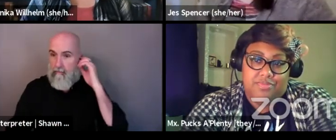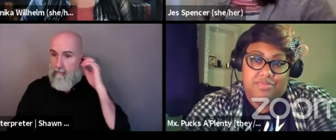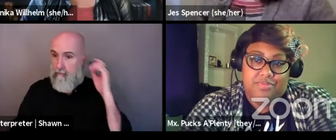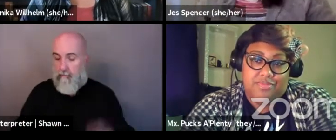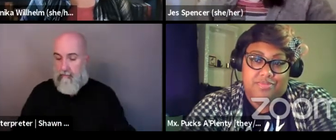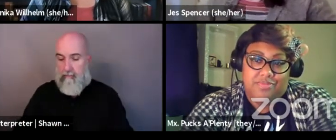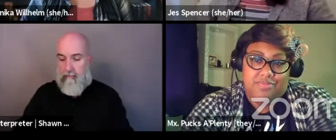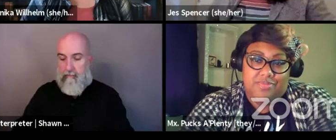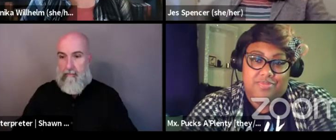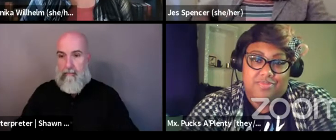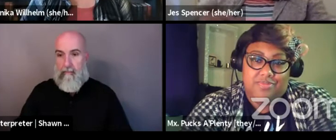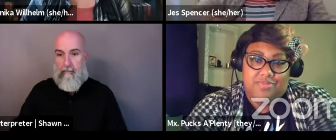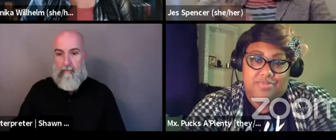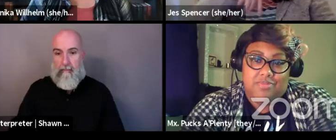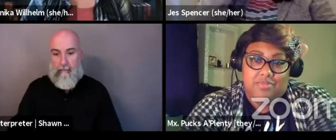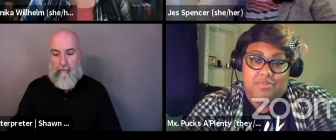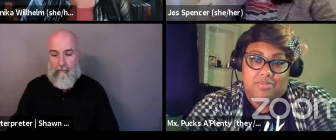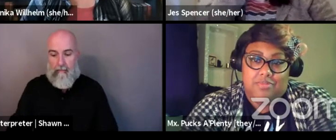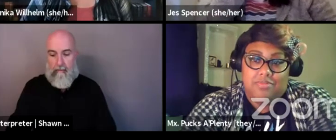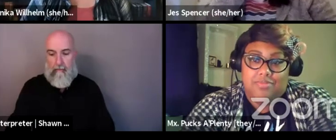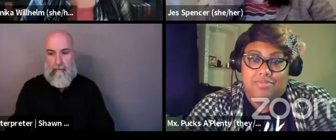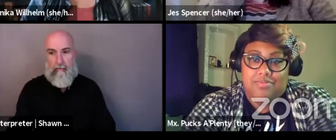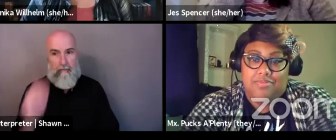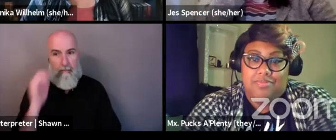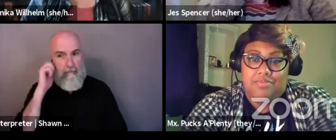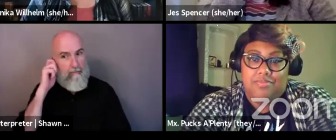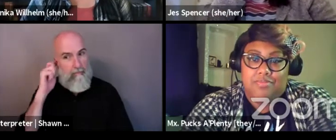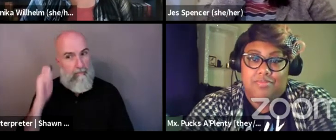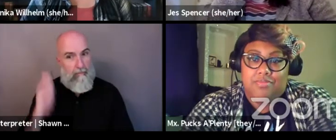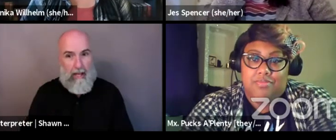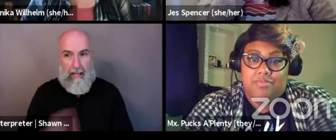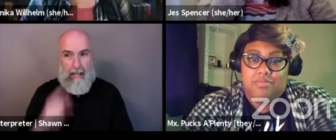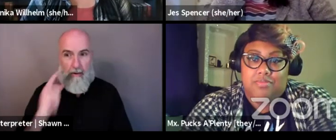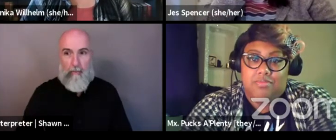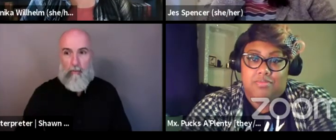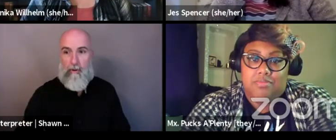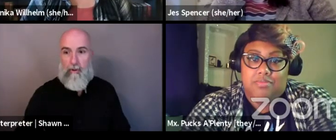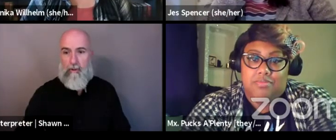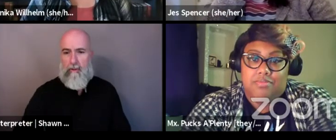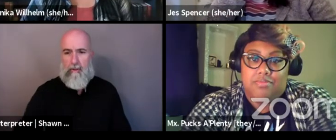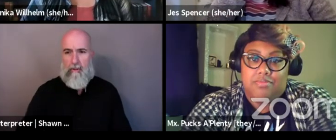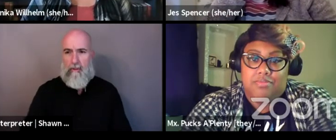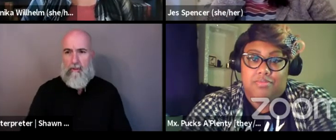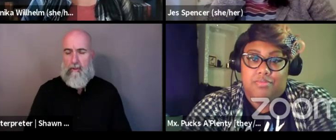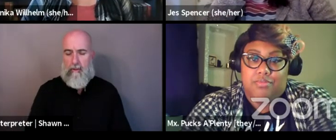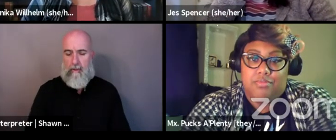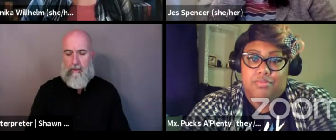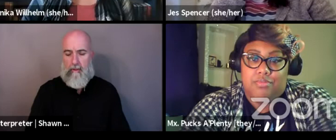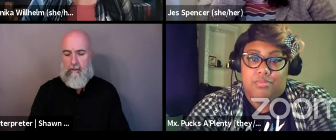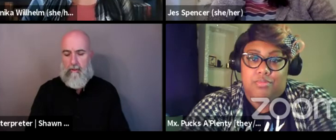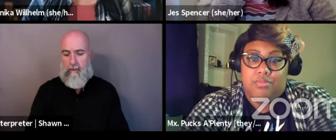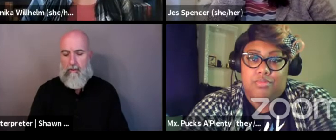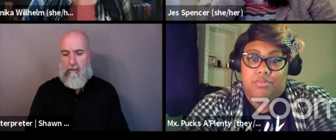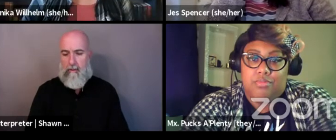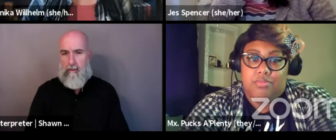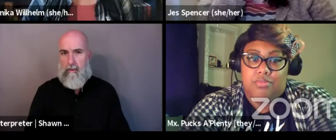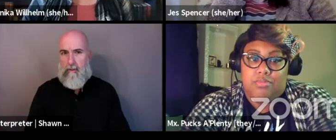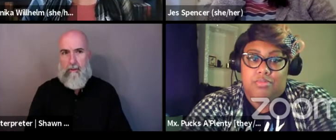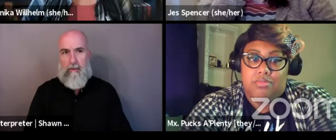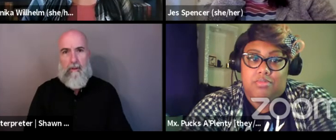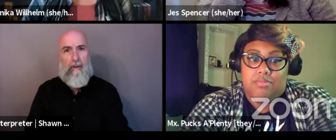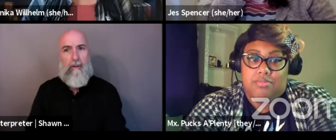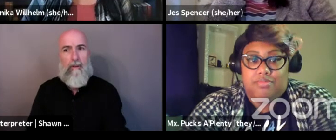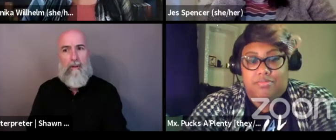my spouse, who works in tech and is often male presenting, how many people asked